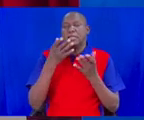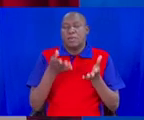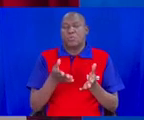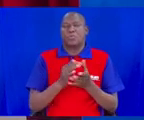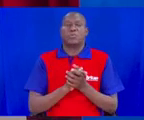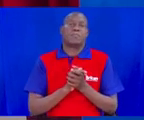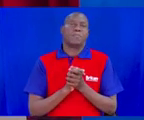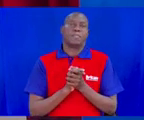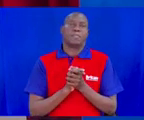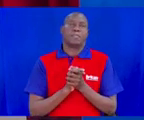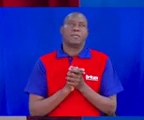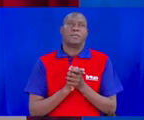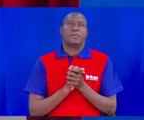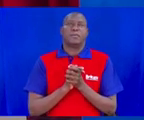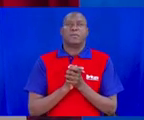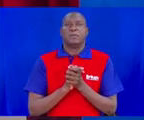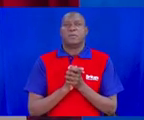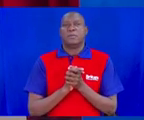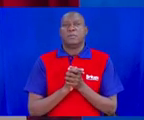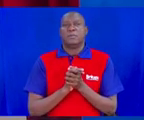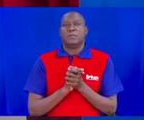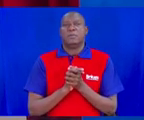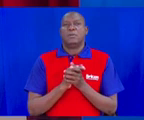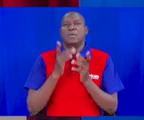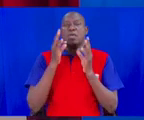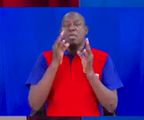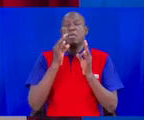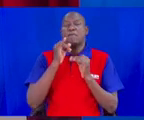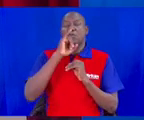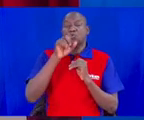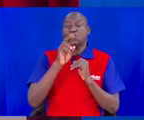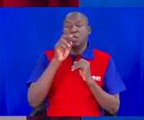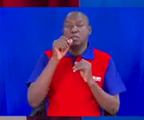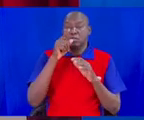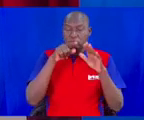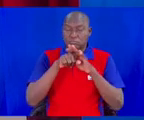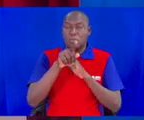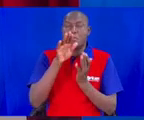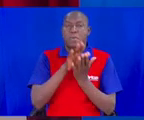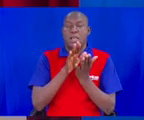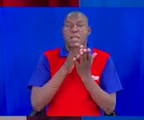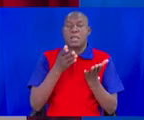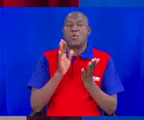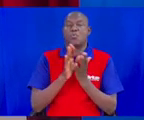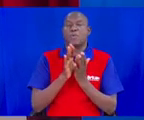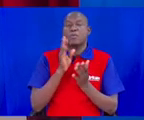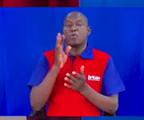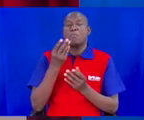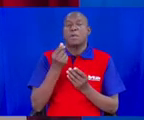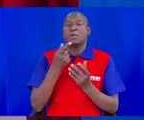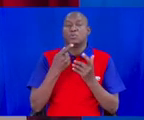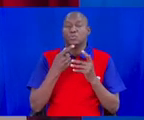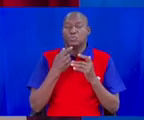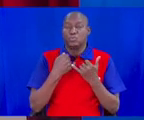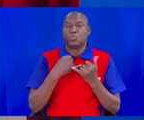If Julius, you walked into a bank currently with your money and tried to negotiate for a